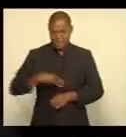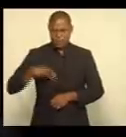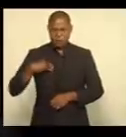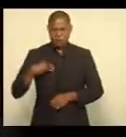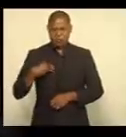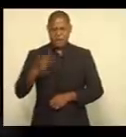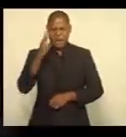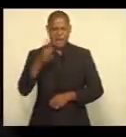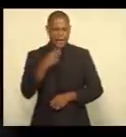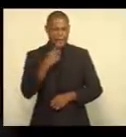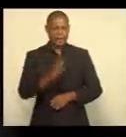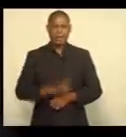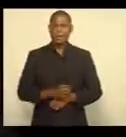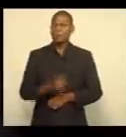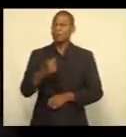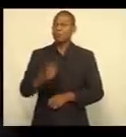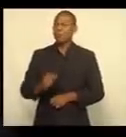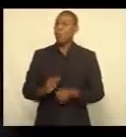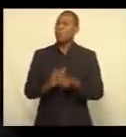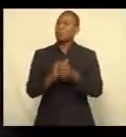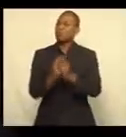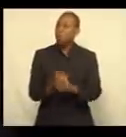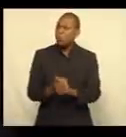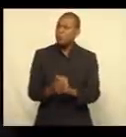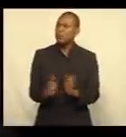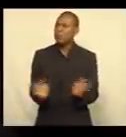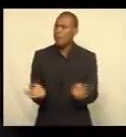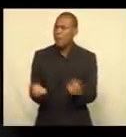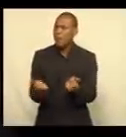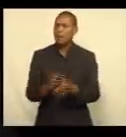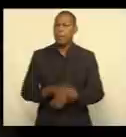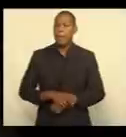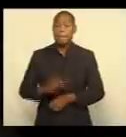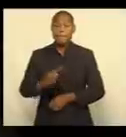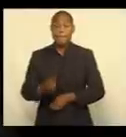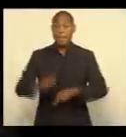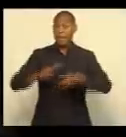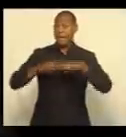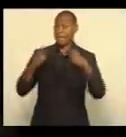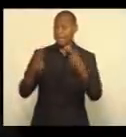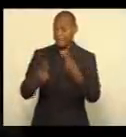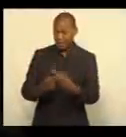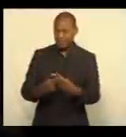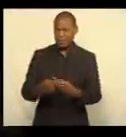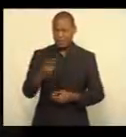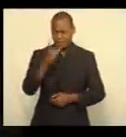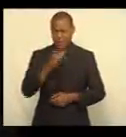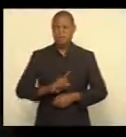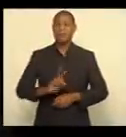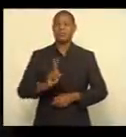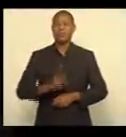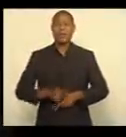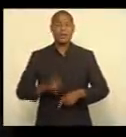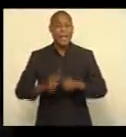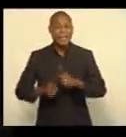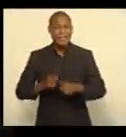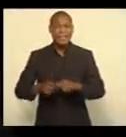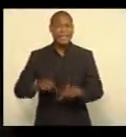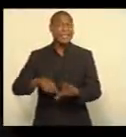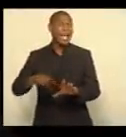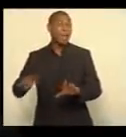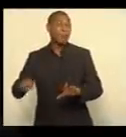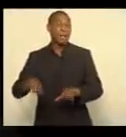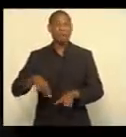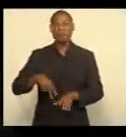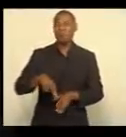contact sports must be played. However, family members can continue with their outdoor exercise. Still, people need to